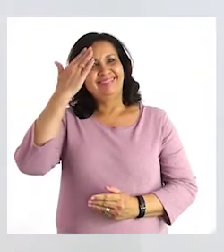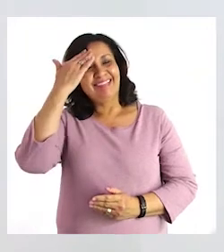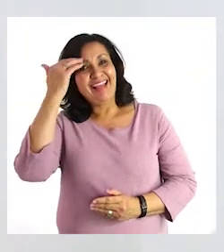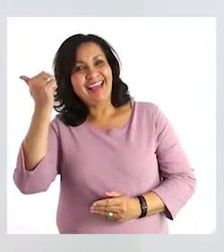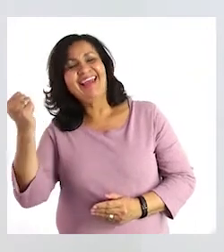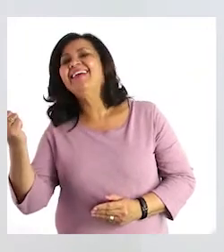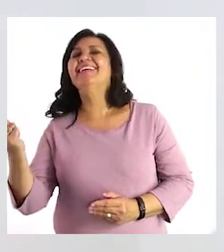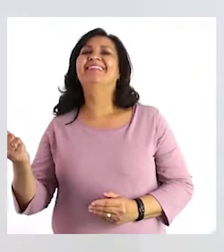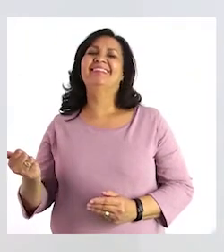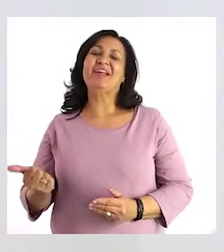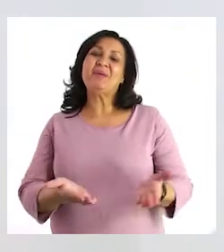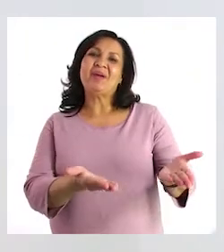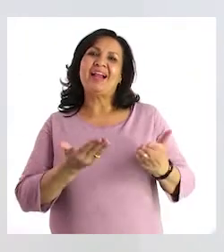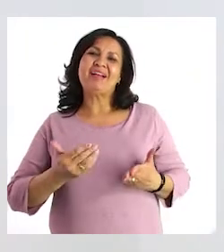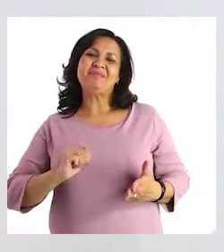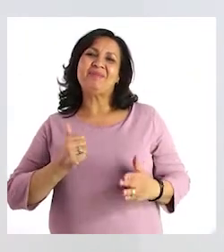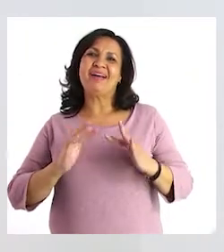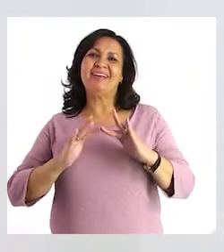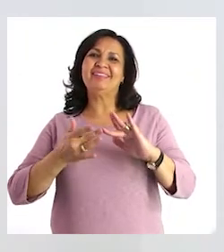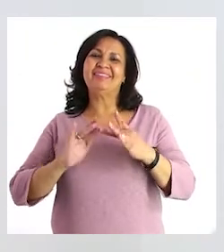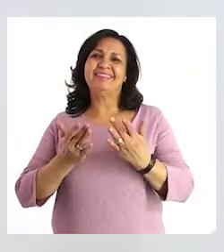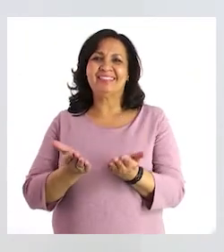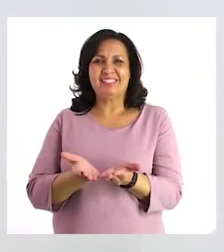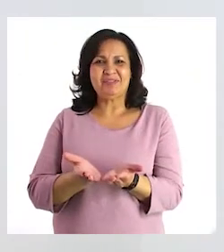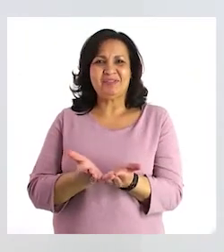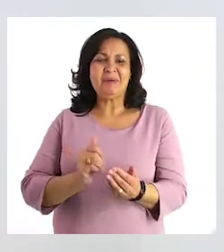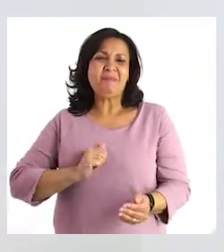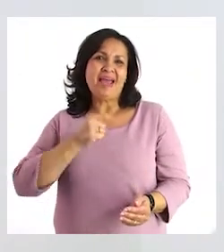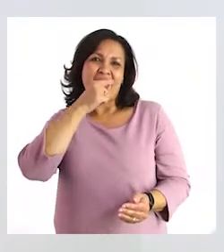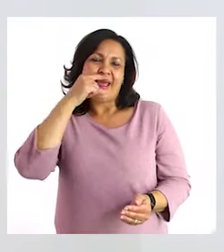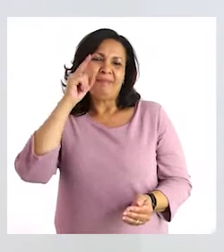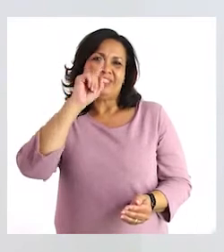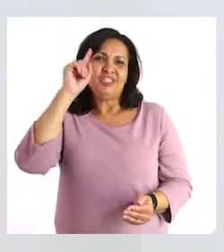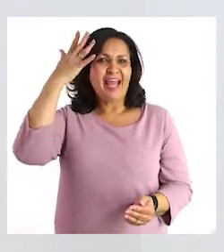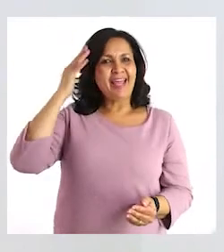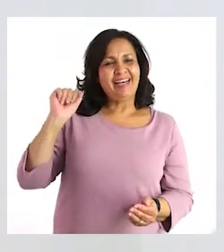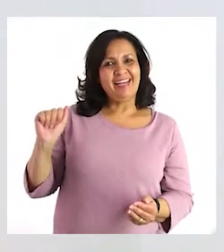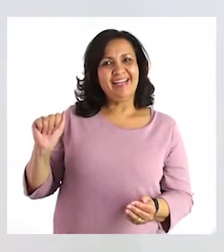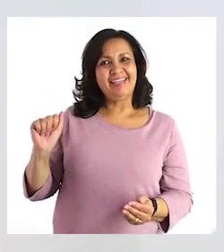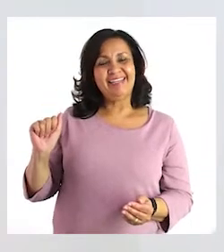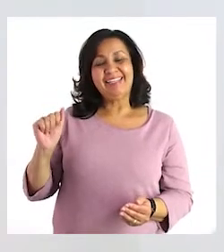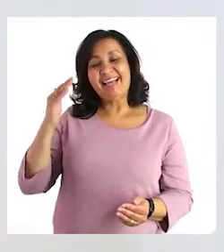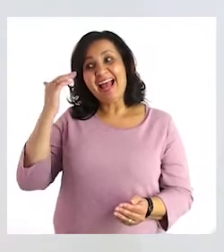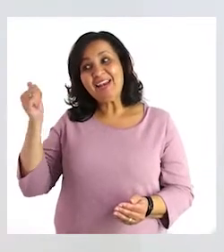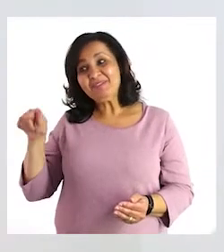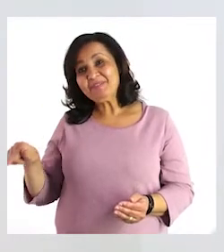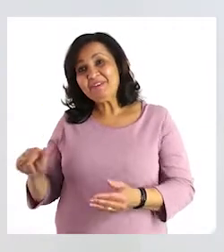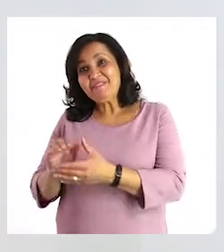Good day, friends. Welcome to My Zone Online School. My name is Teacher Hetty. Let's also say hello to my